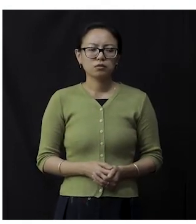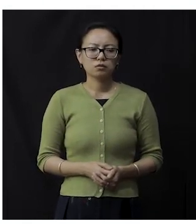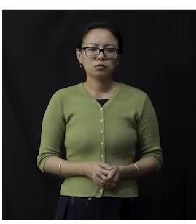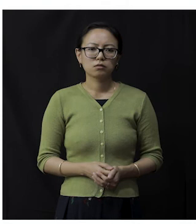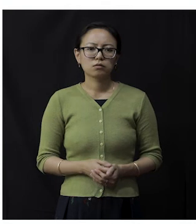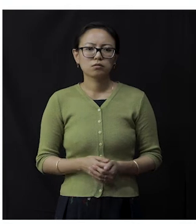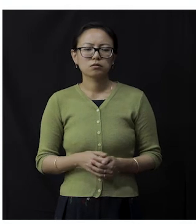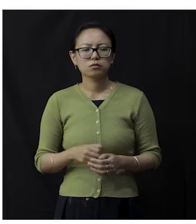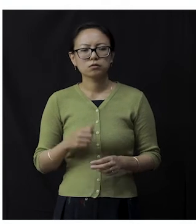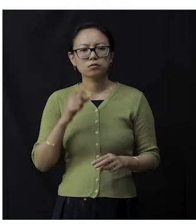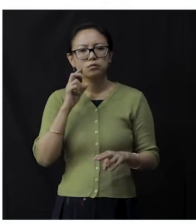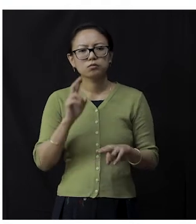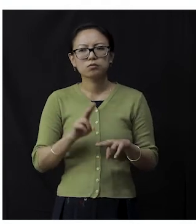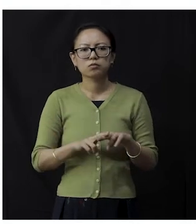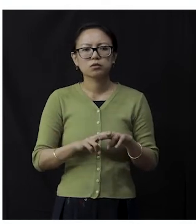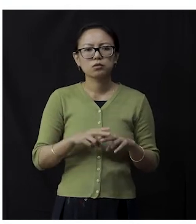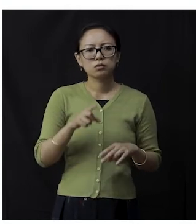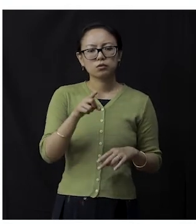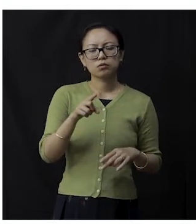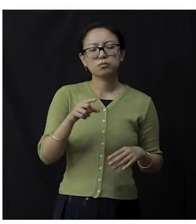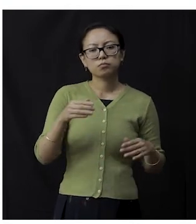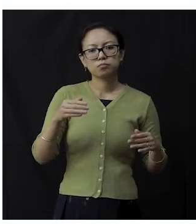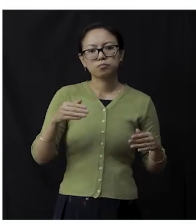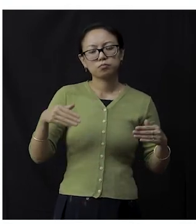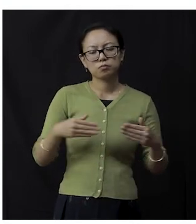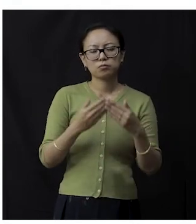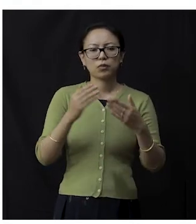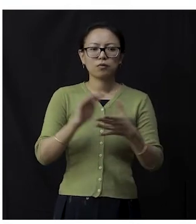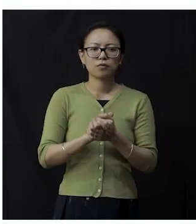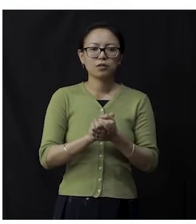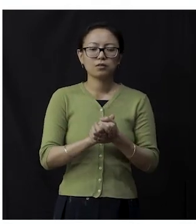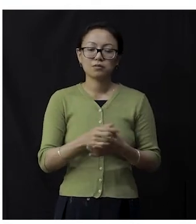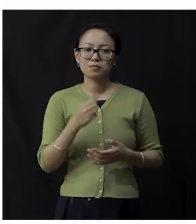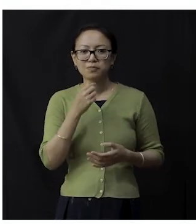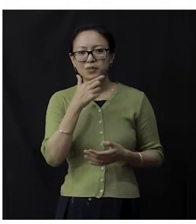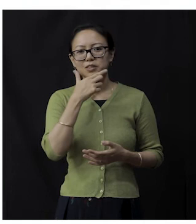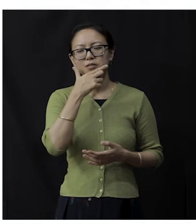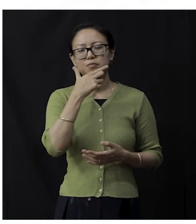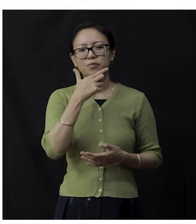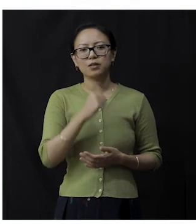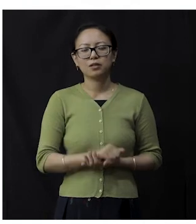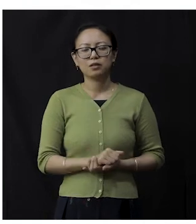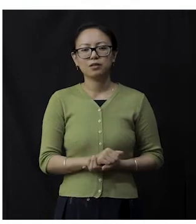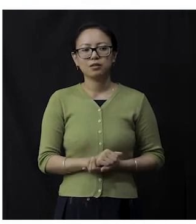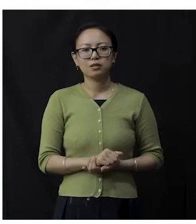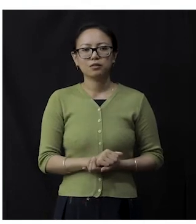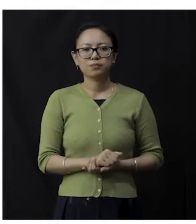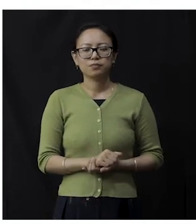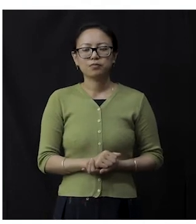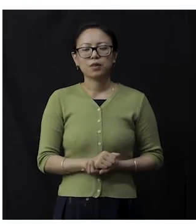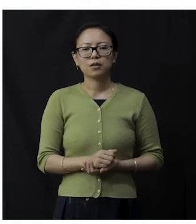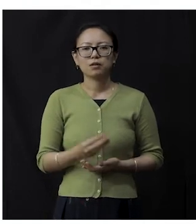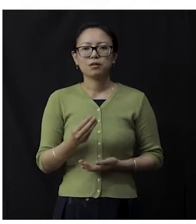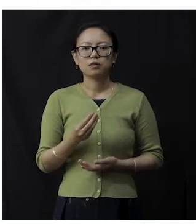hardly speak to me. So you were a good friend when you smile. It was nice of you to have come